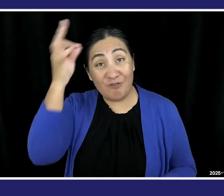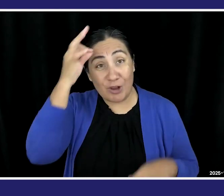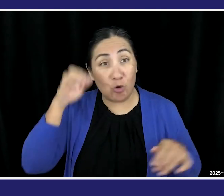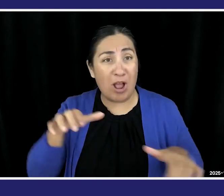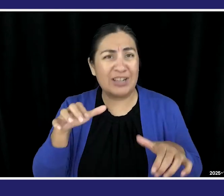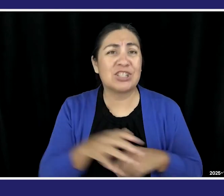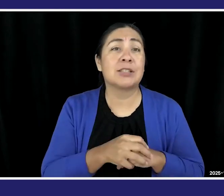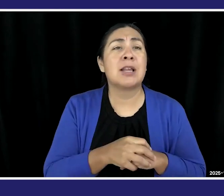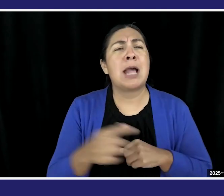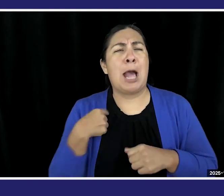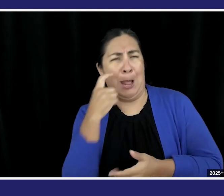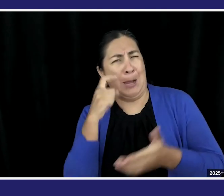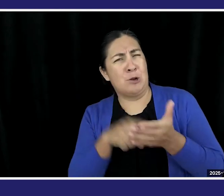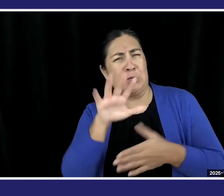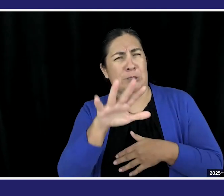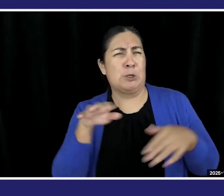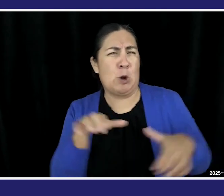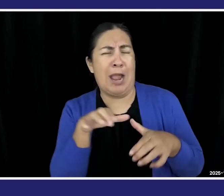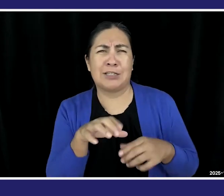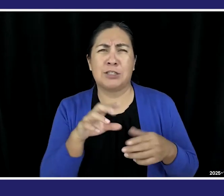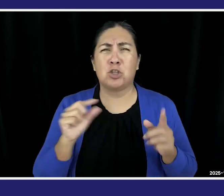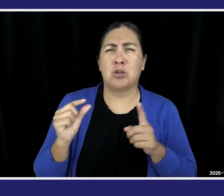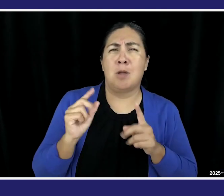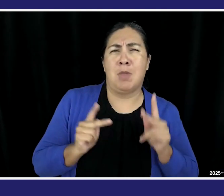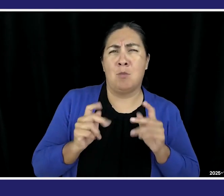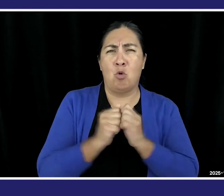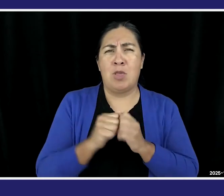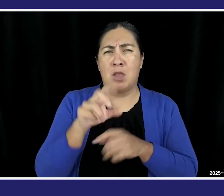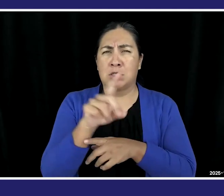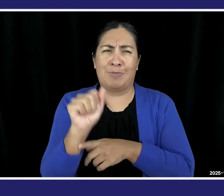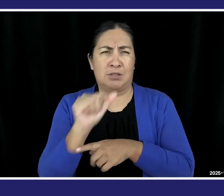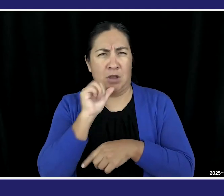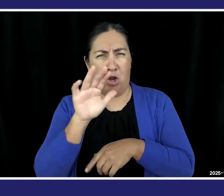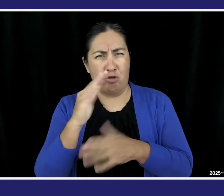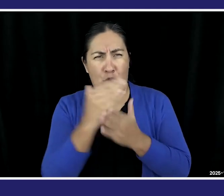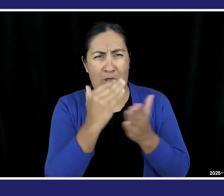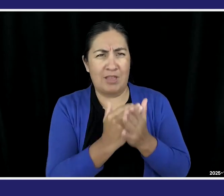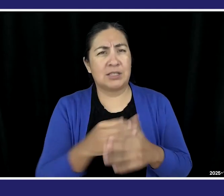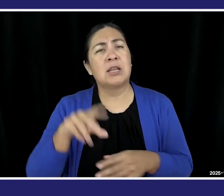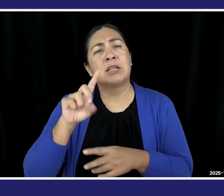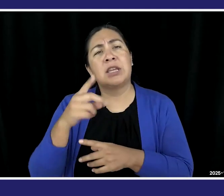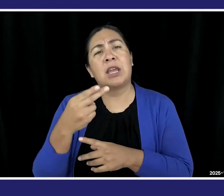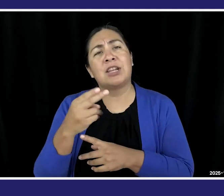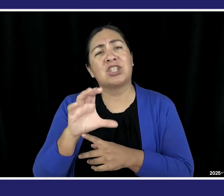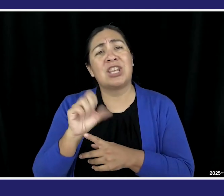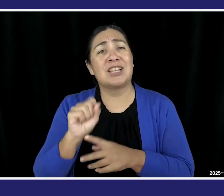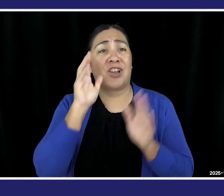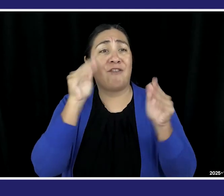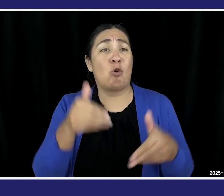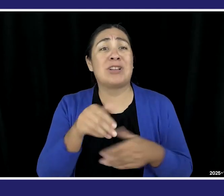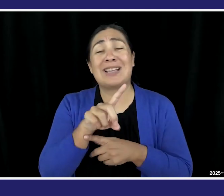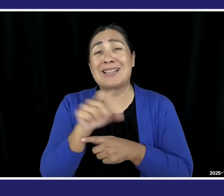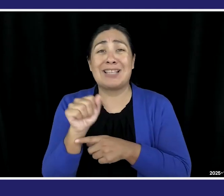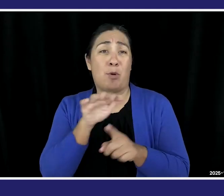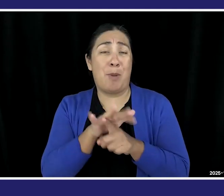with disabilities is not on that list. The DHCS focuses on the disabled population as a